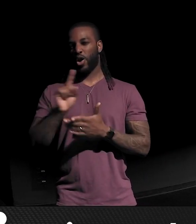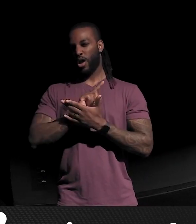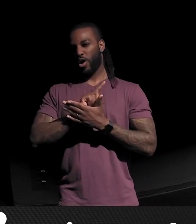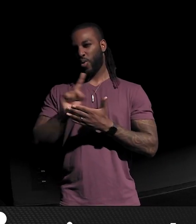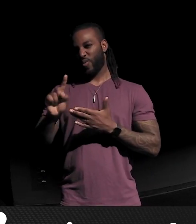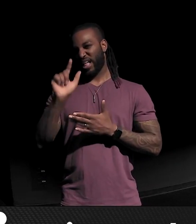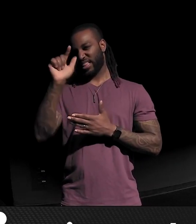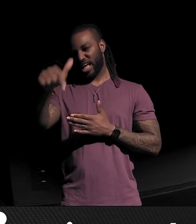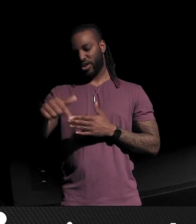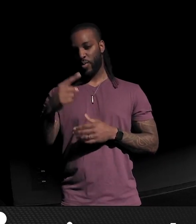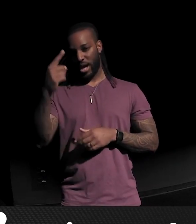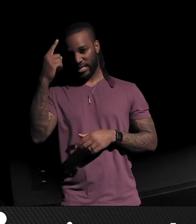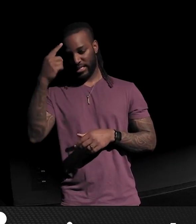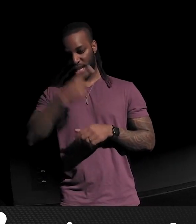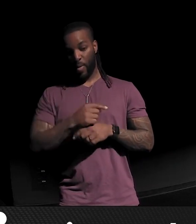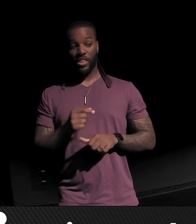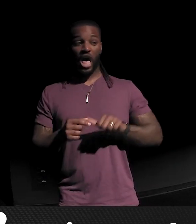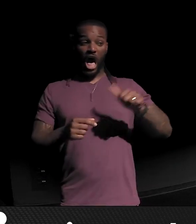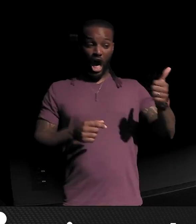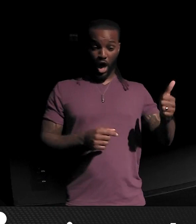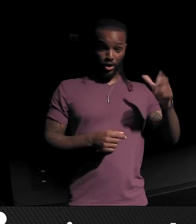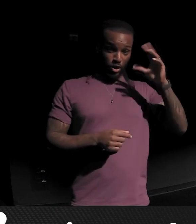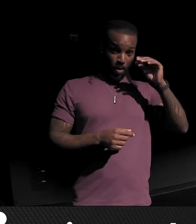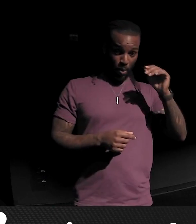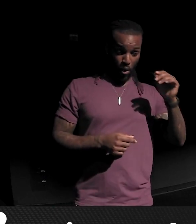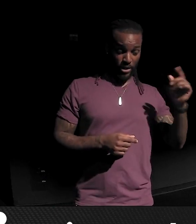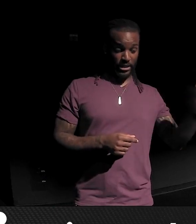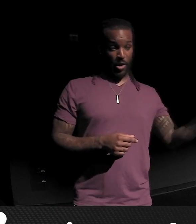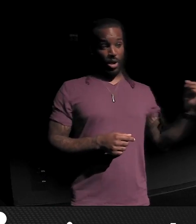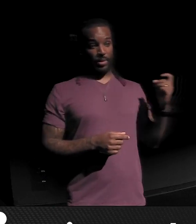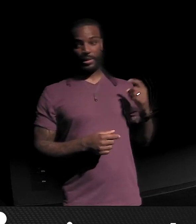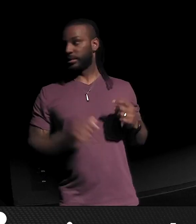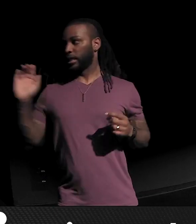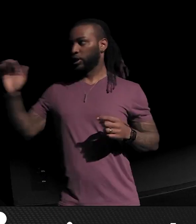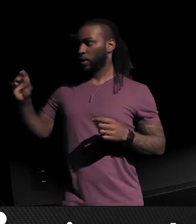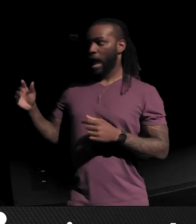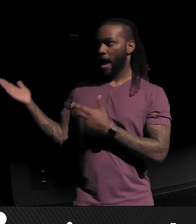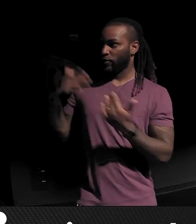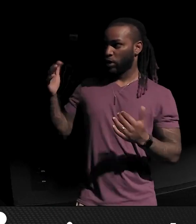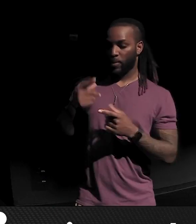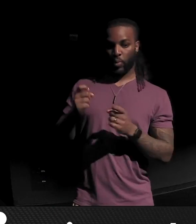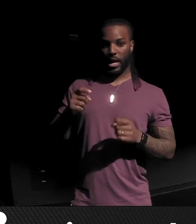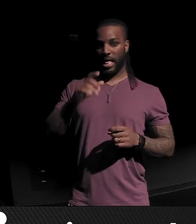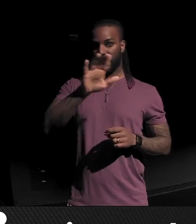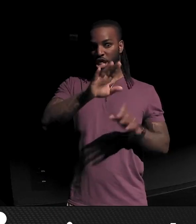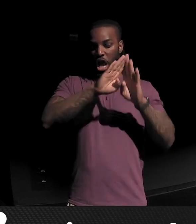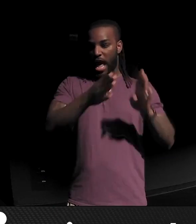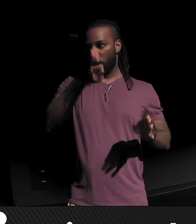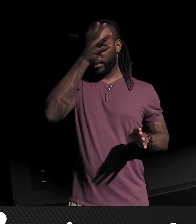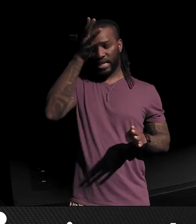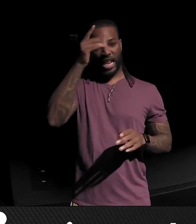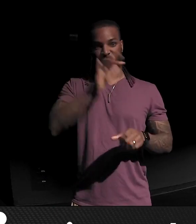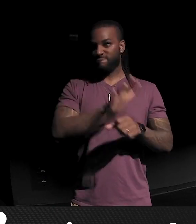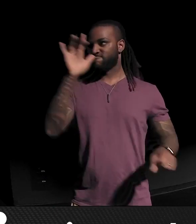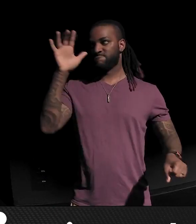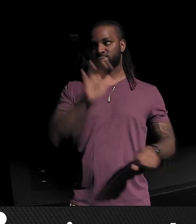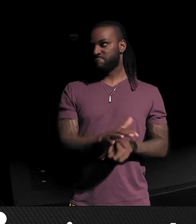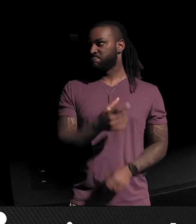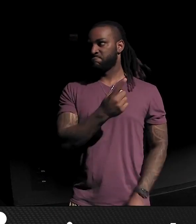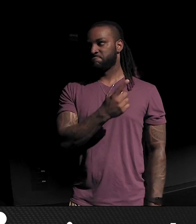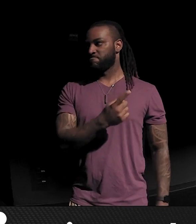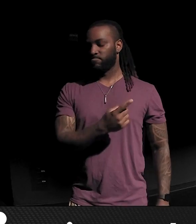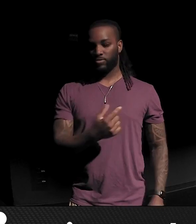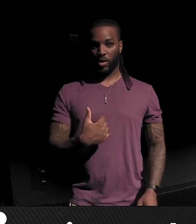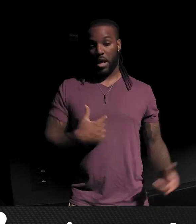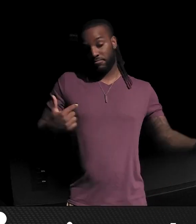about a week later, one day, one of the other boys in the house came running to me and said, "You gotta come quick. Their house dad, he's flipped his lid." So I came